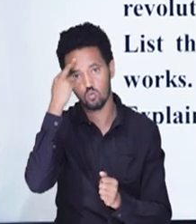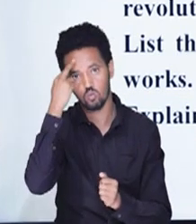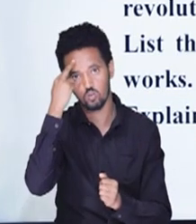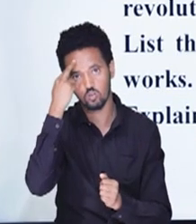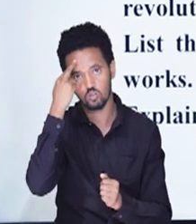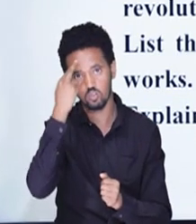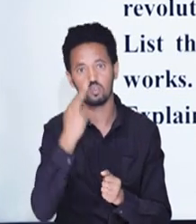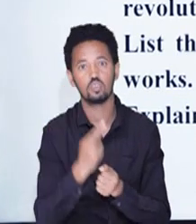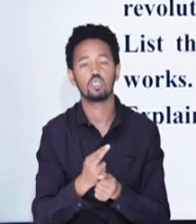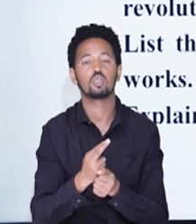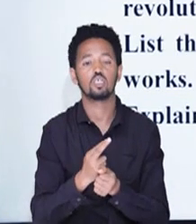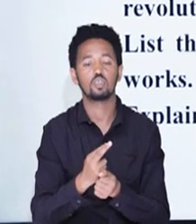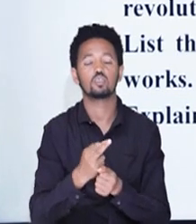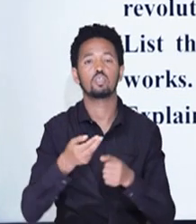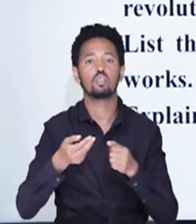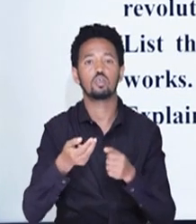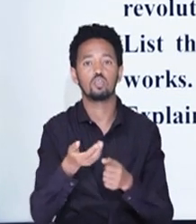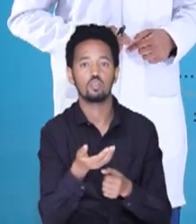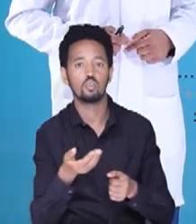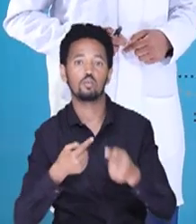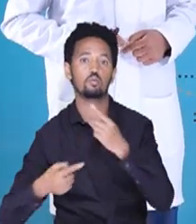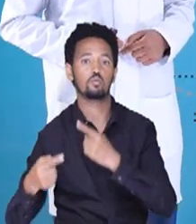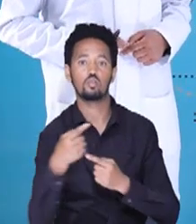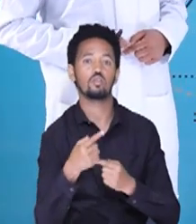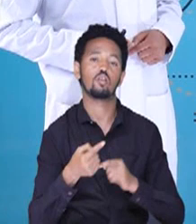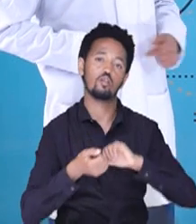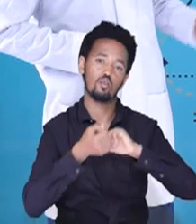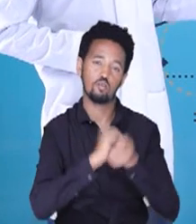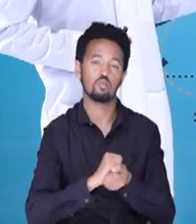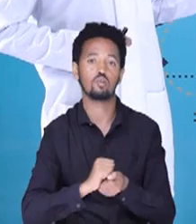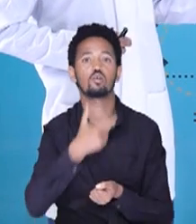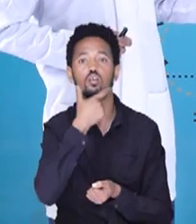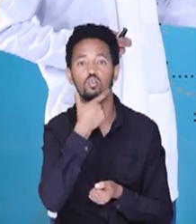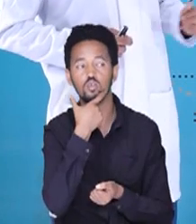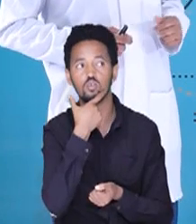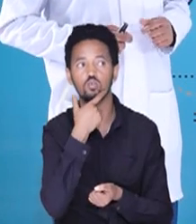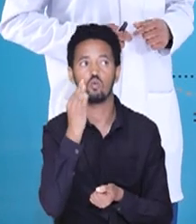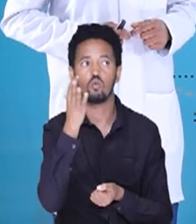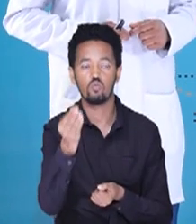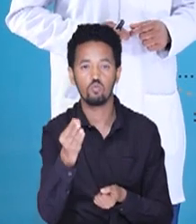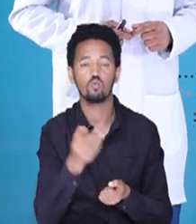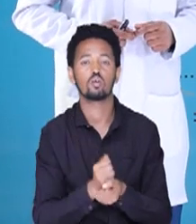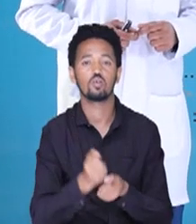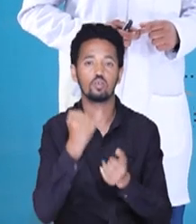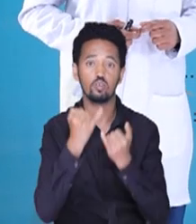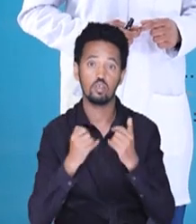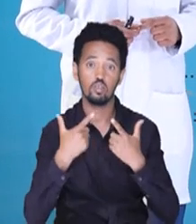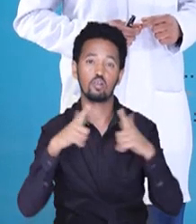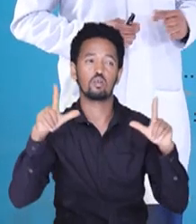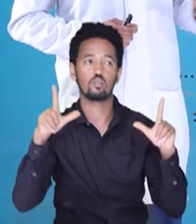course, and consequence of English Revolution. List the